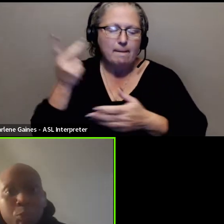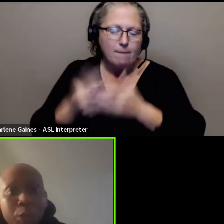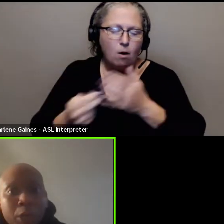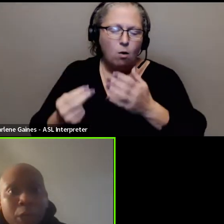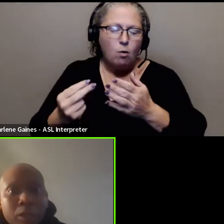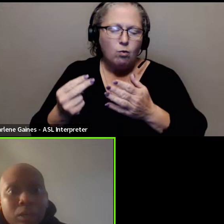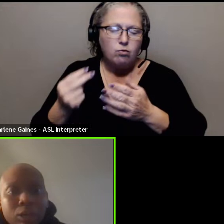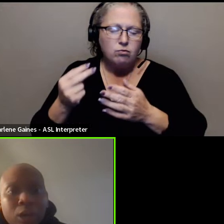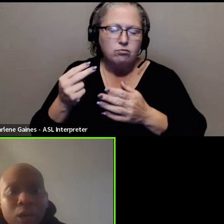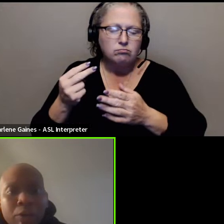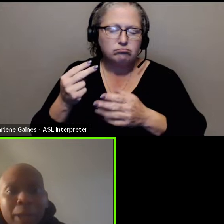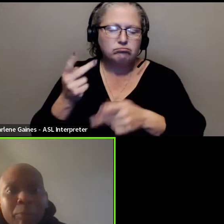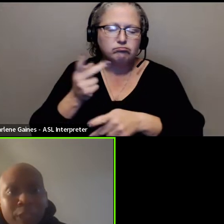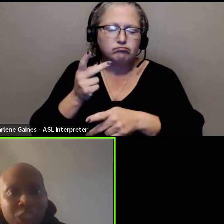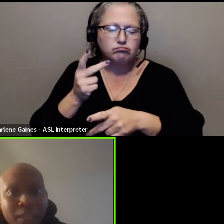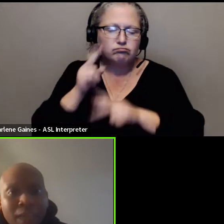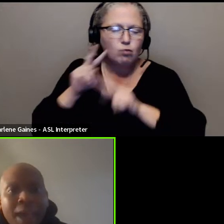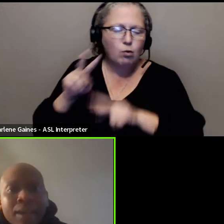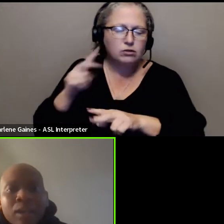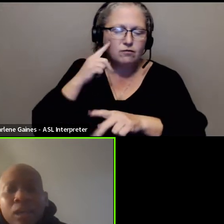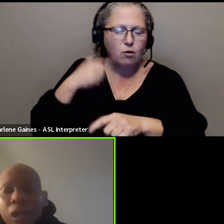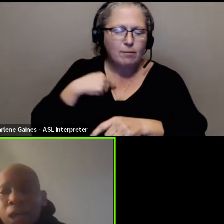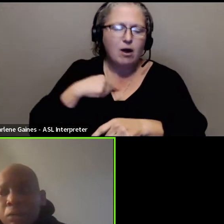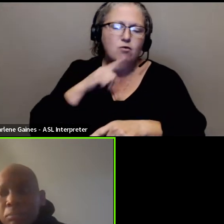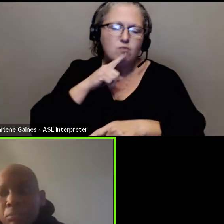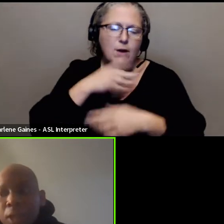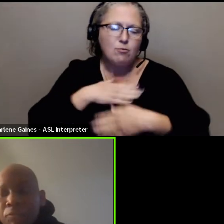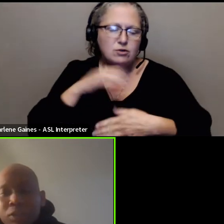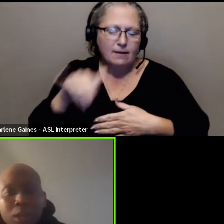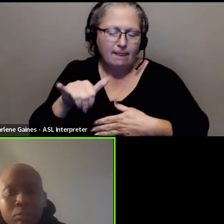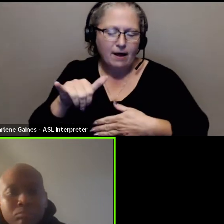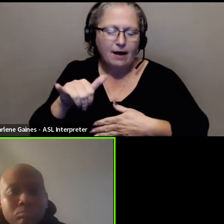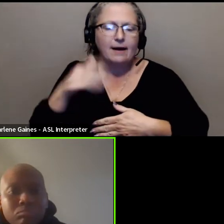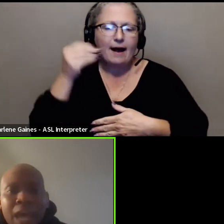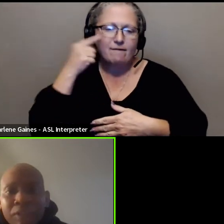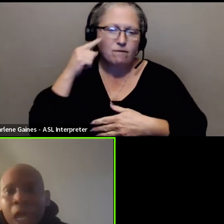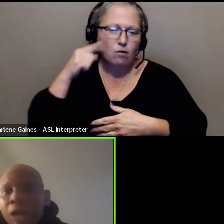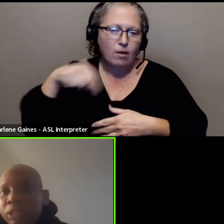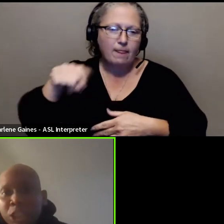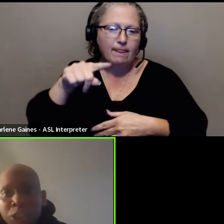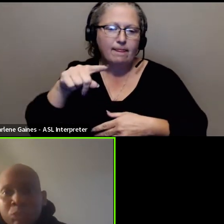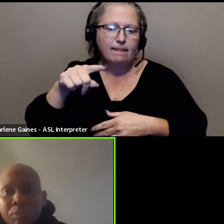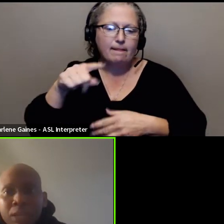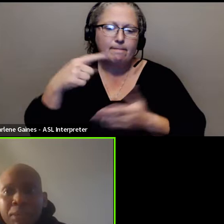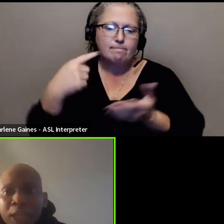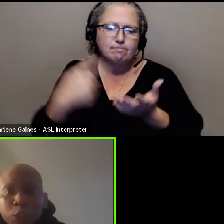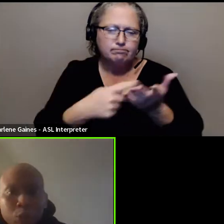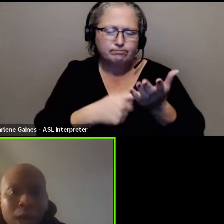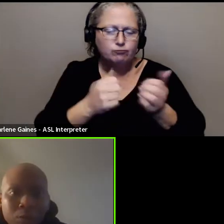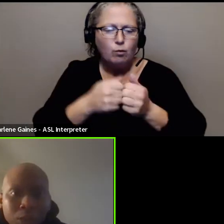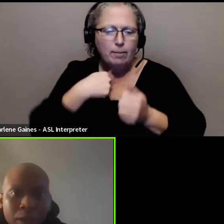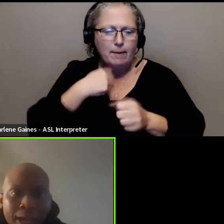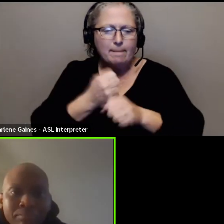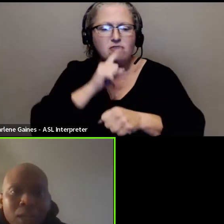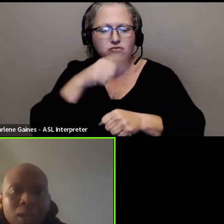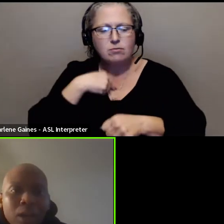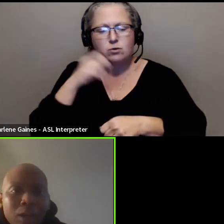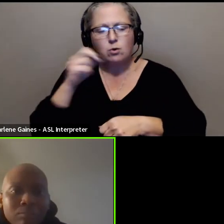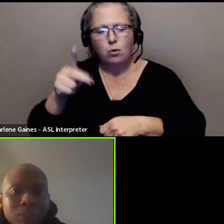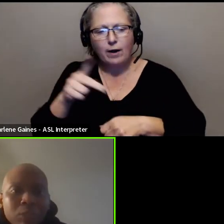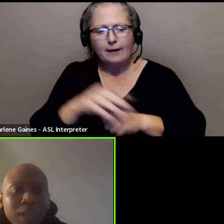I super appreciate that, and for them having conversations with me and making sure I was